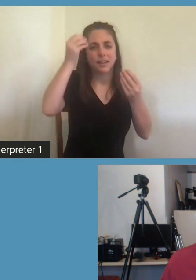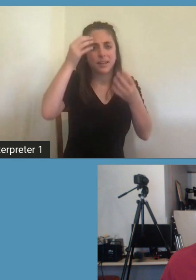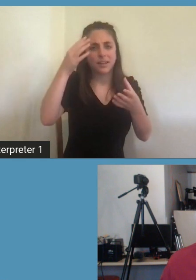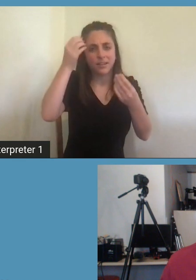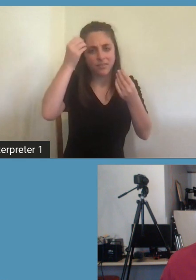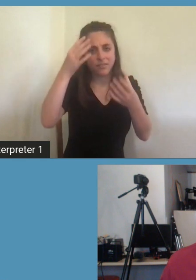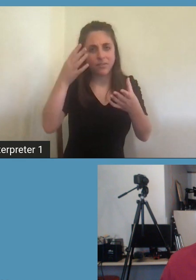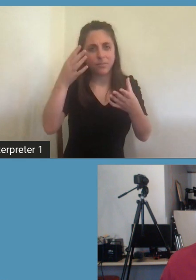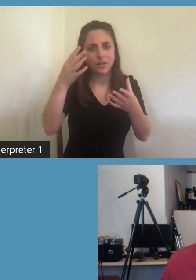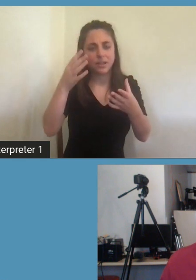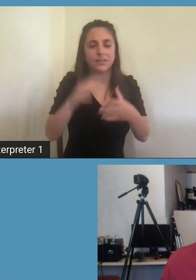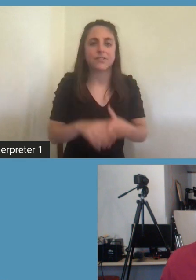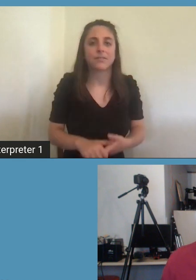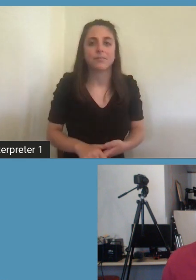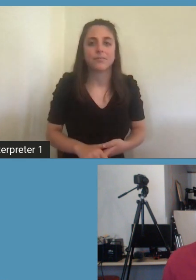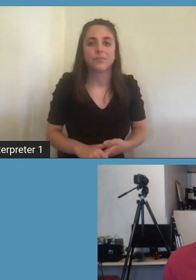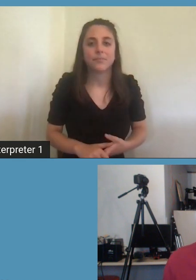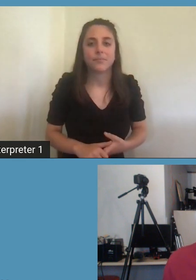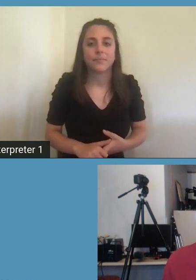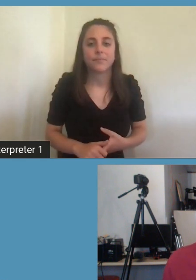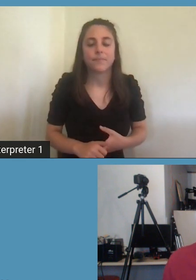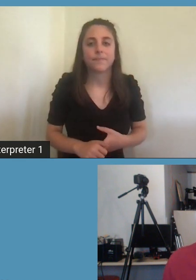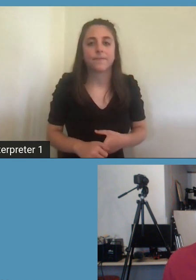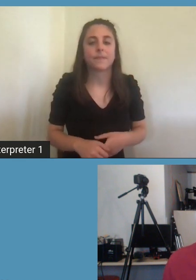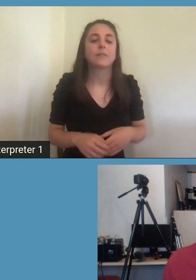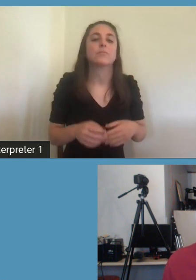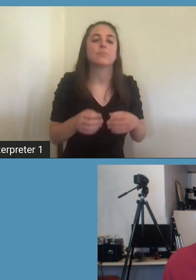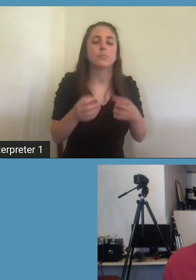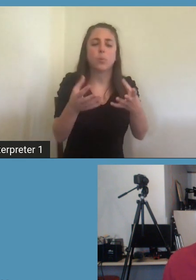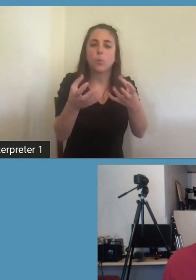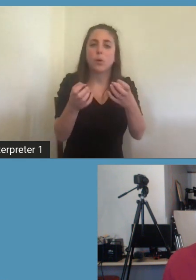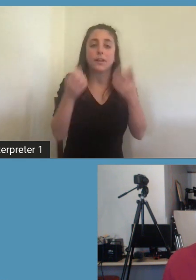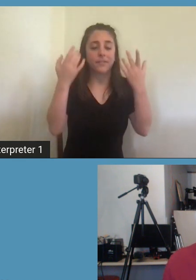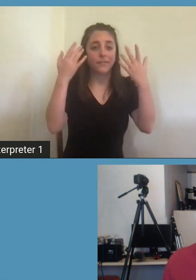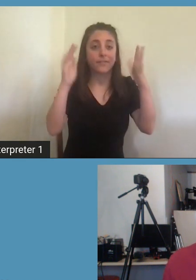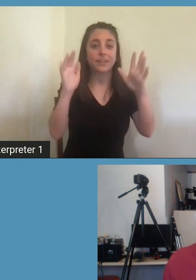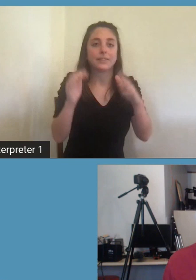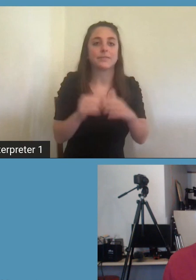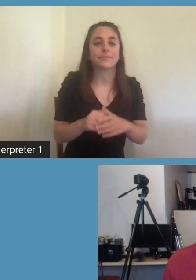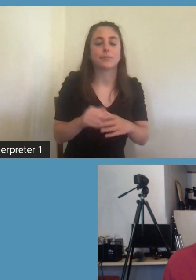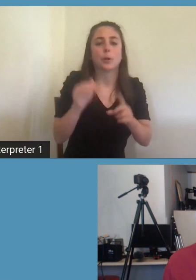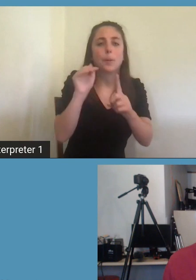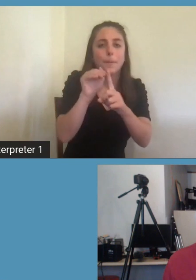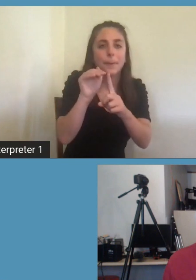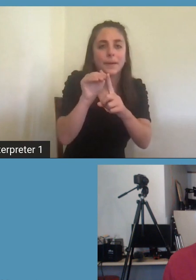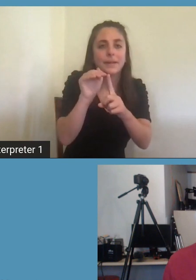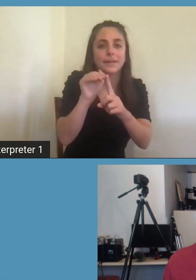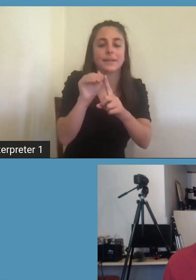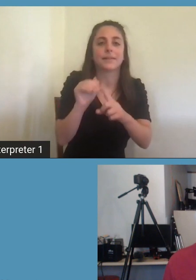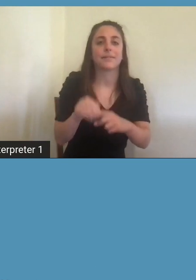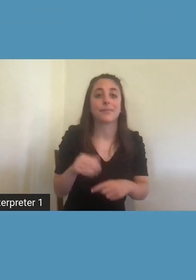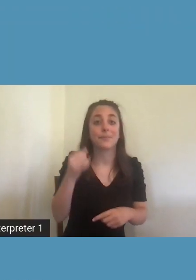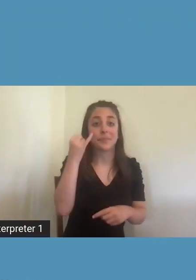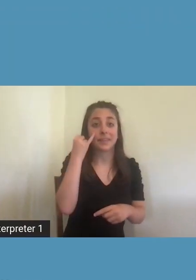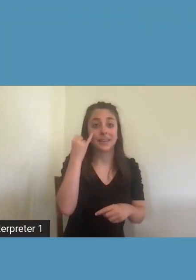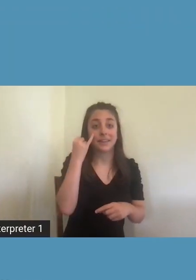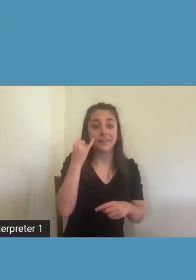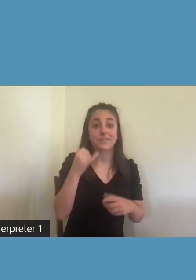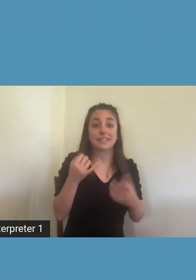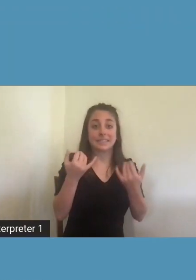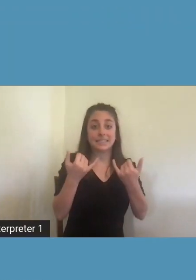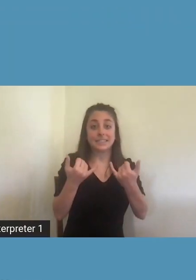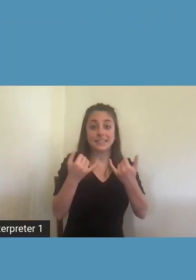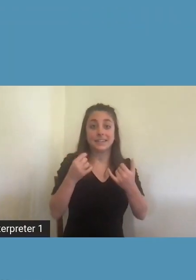So, and now I just want to sort of close us out with a few final reminders for all of those. If you enjoyed this program,